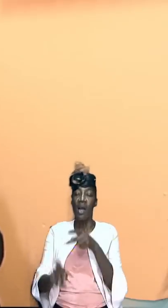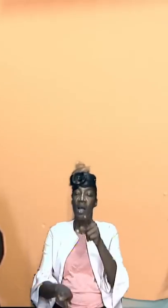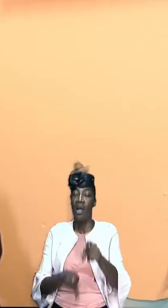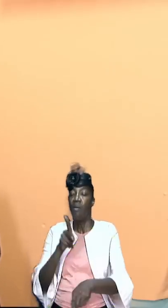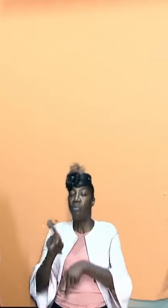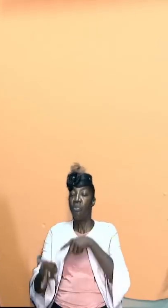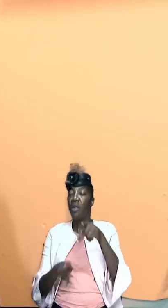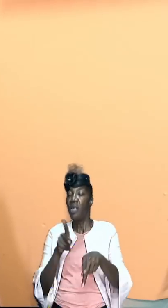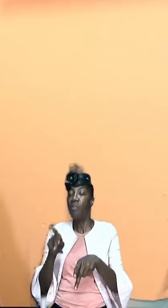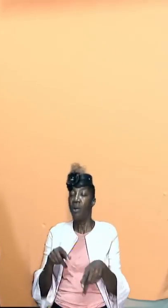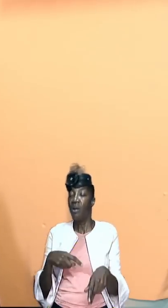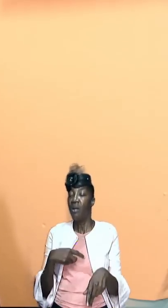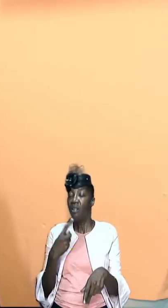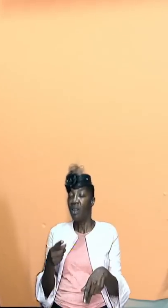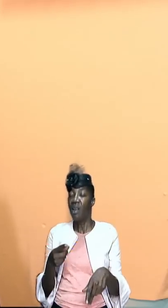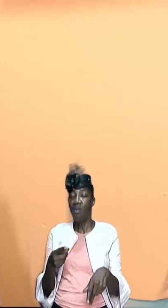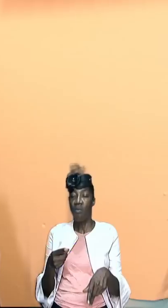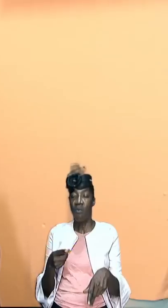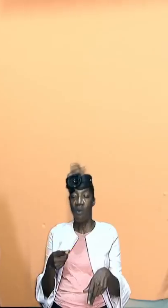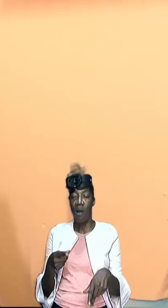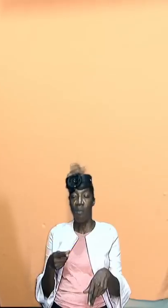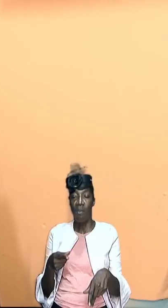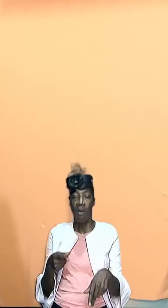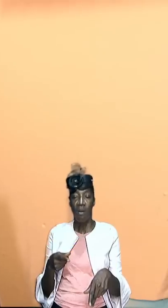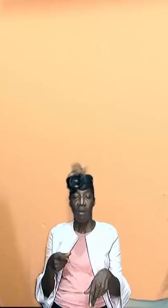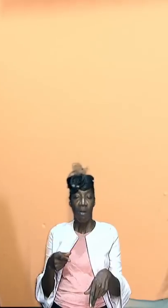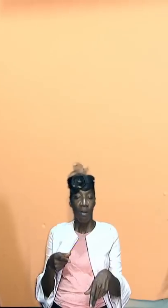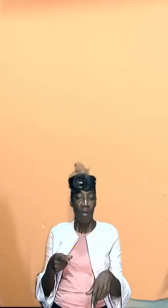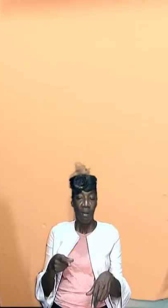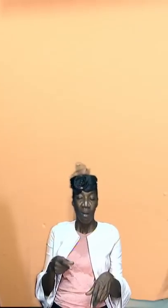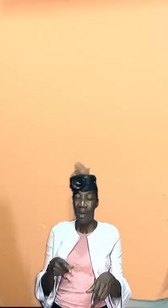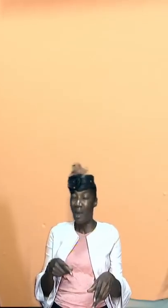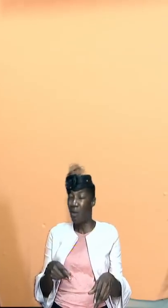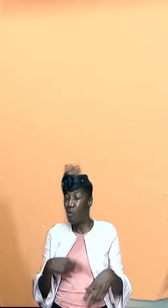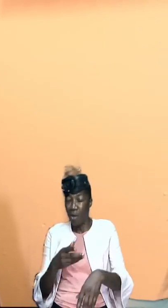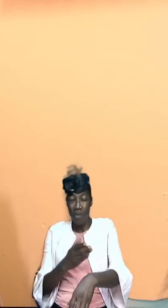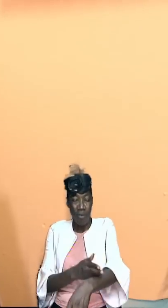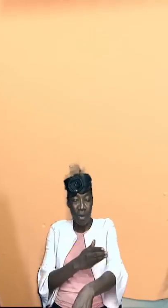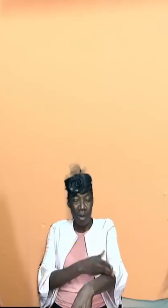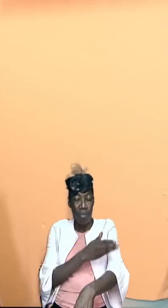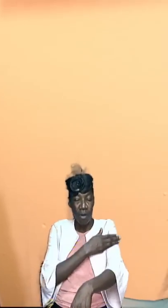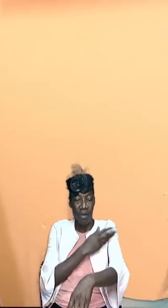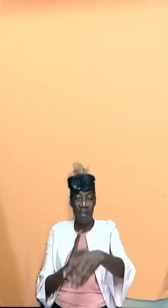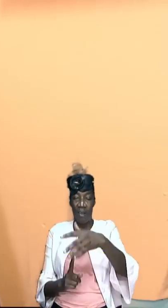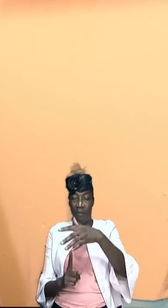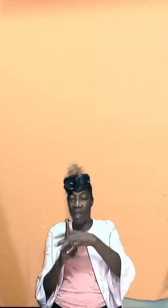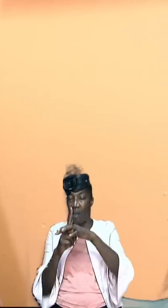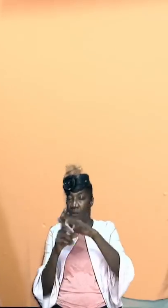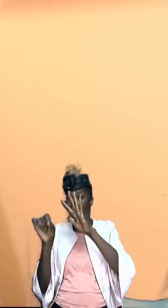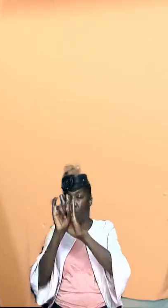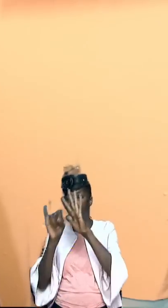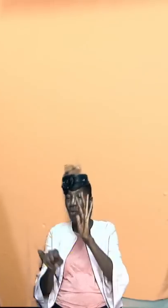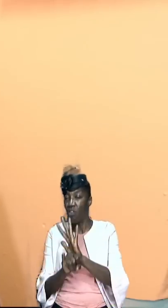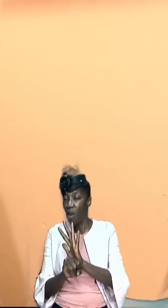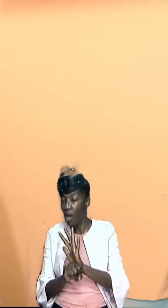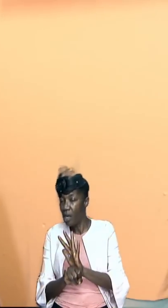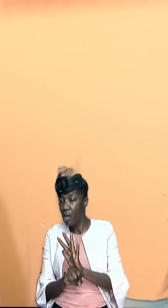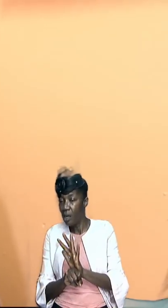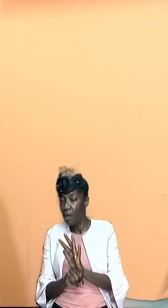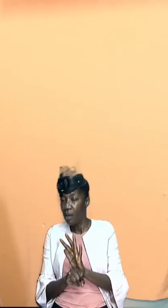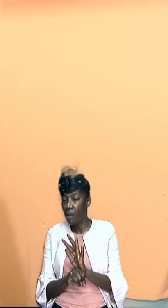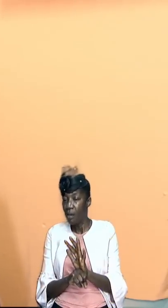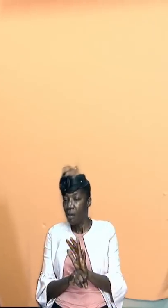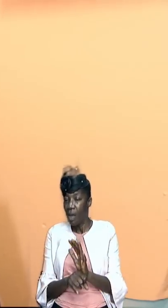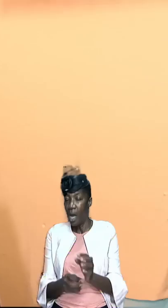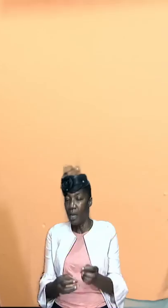And as they were going through the process of evolution and metamorphosized into other